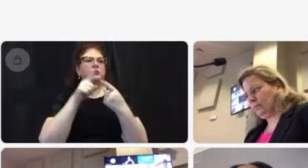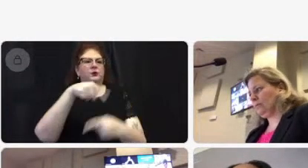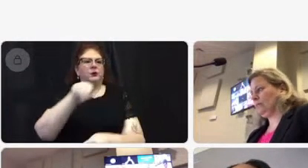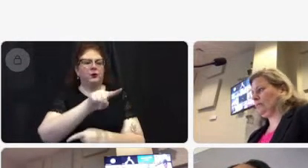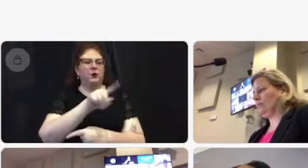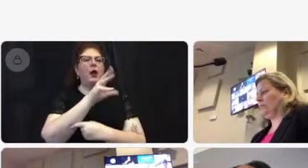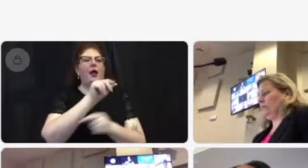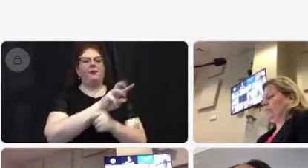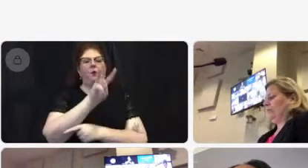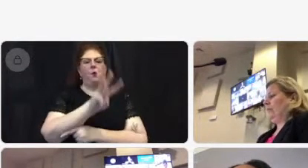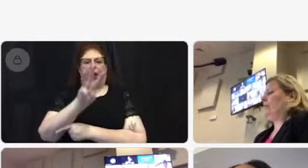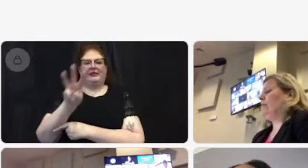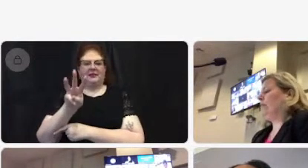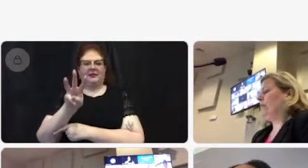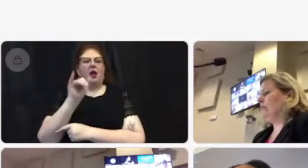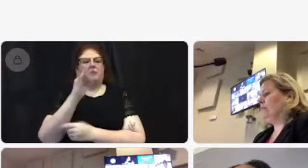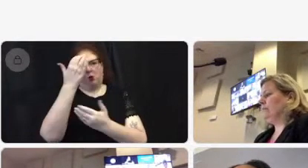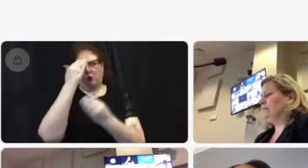there.